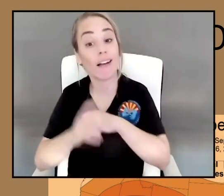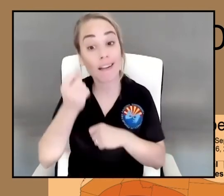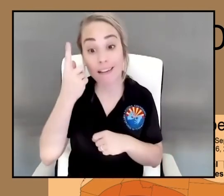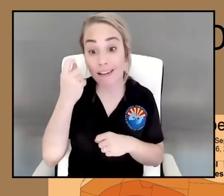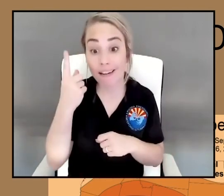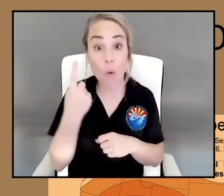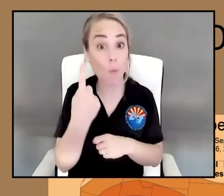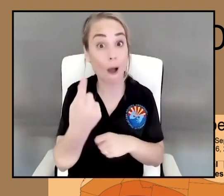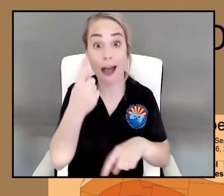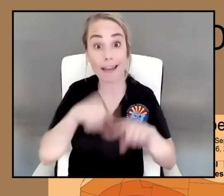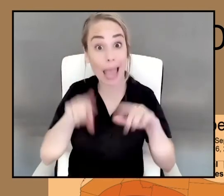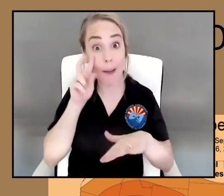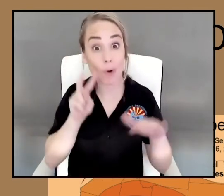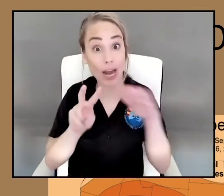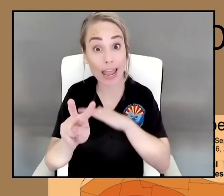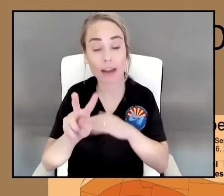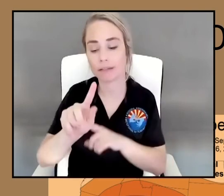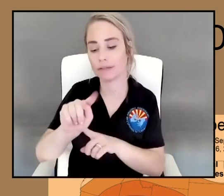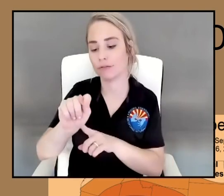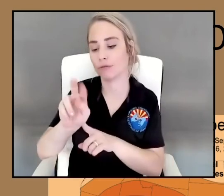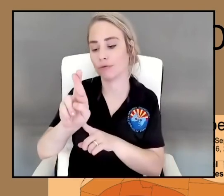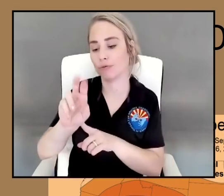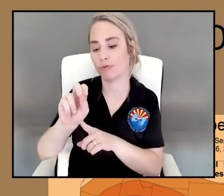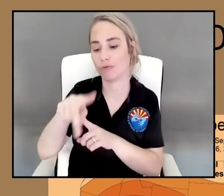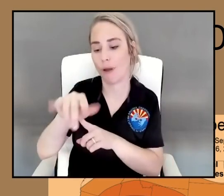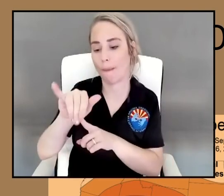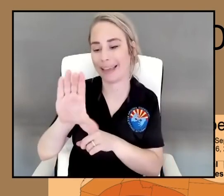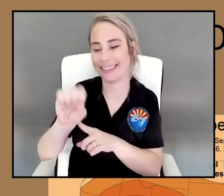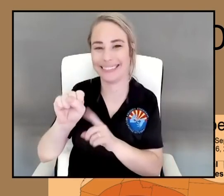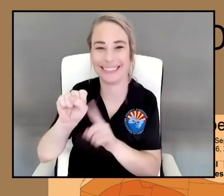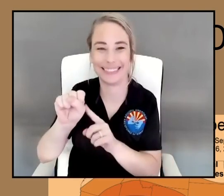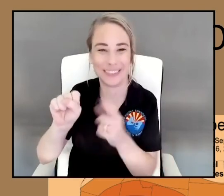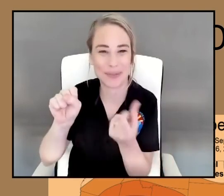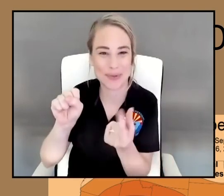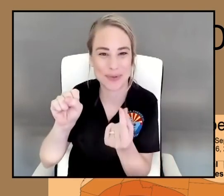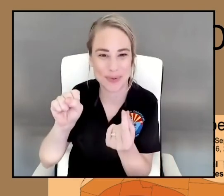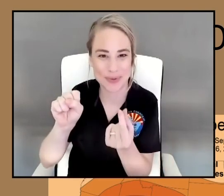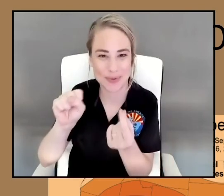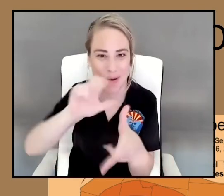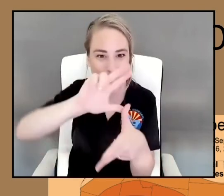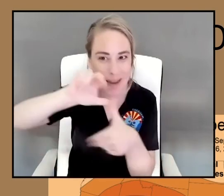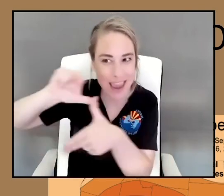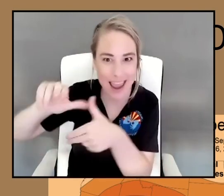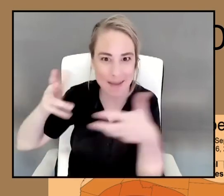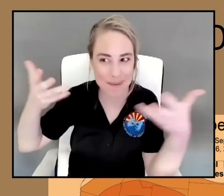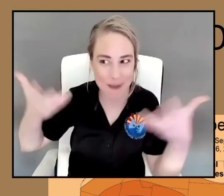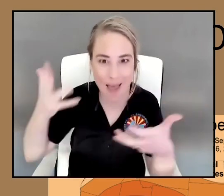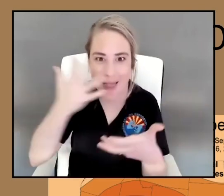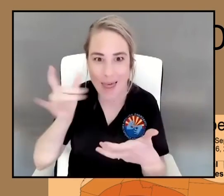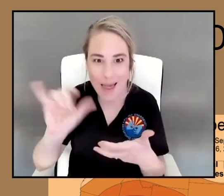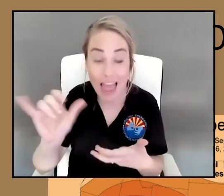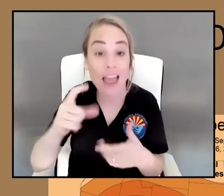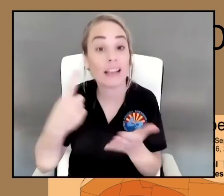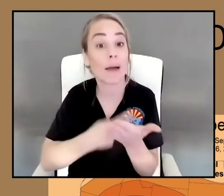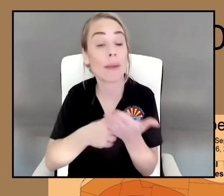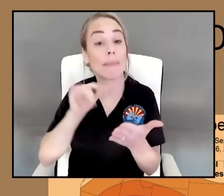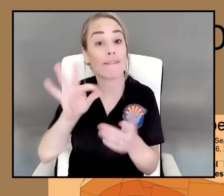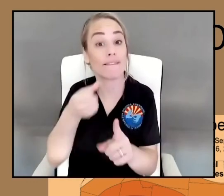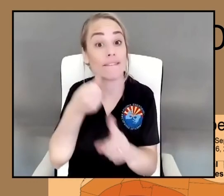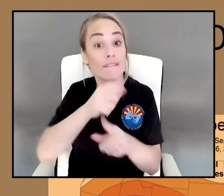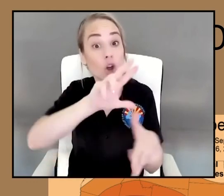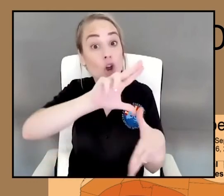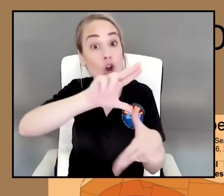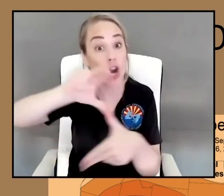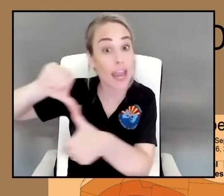season is what the tropics are going to look like. The tropics can be very active, and sometimes if you'll have hurricanes in the Gulf or in the Pacific, they can